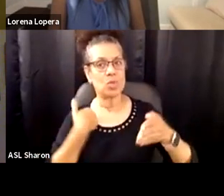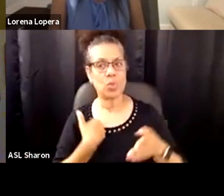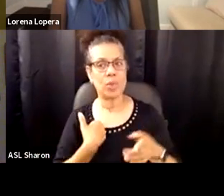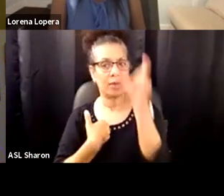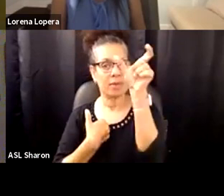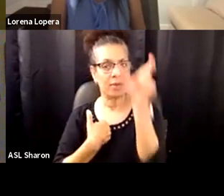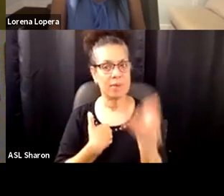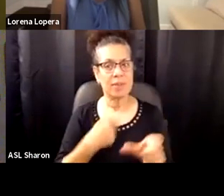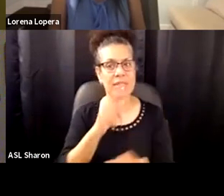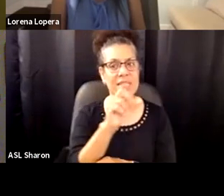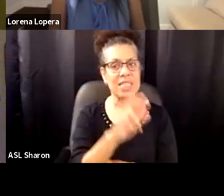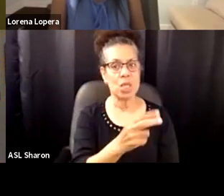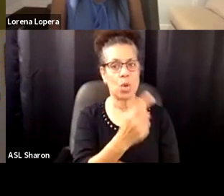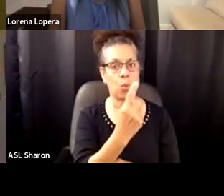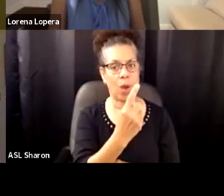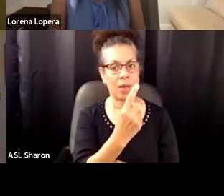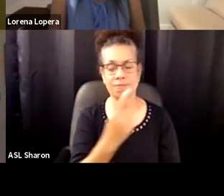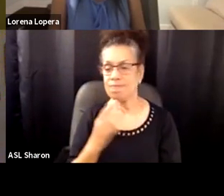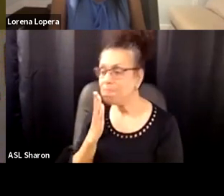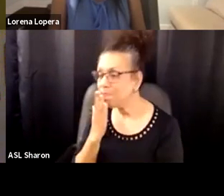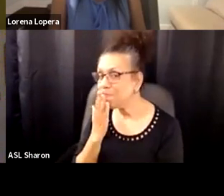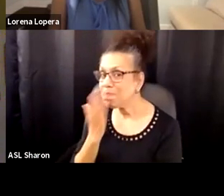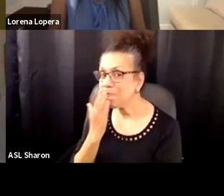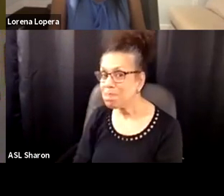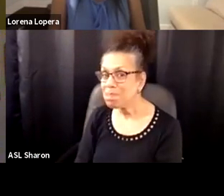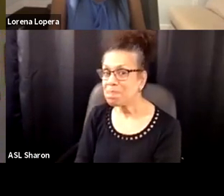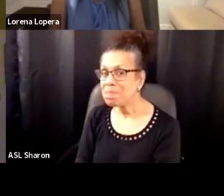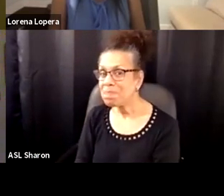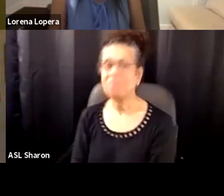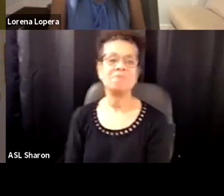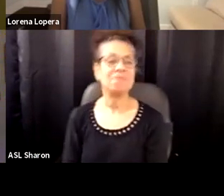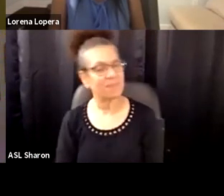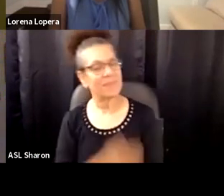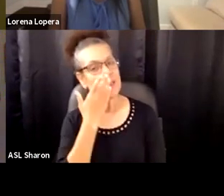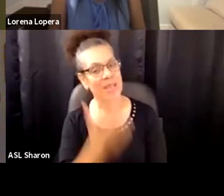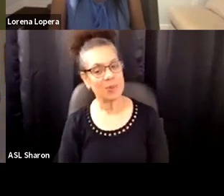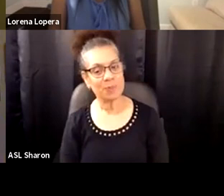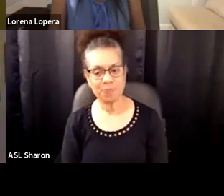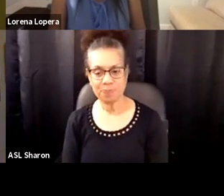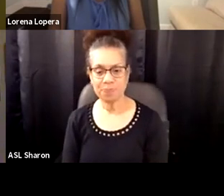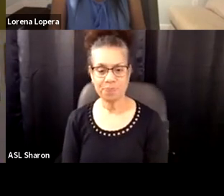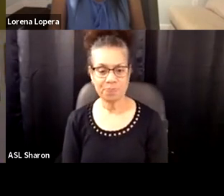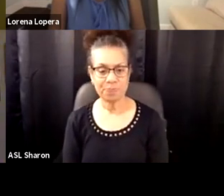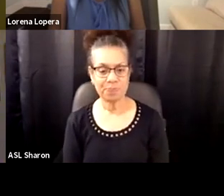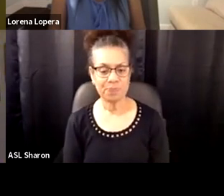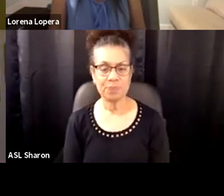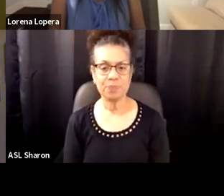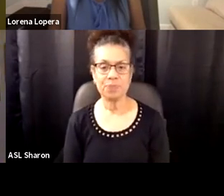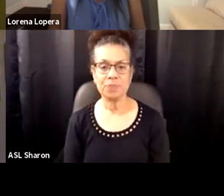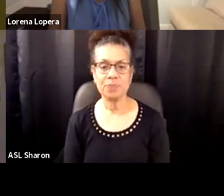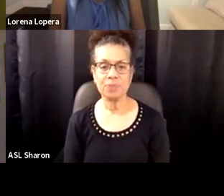that we're offering thank you thank you miss mercer thank you mr de